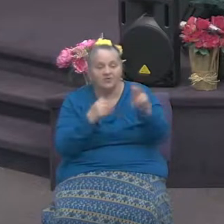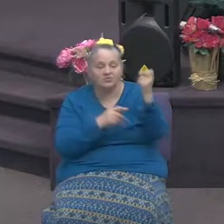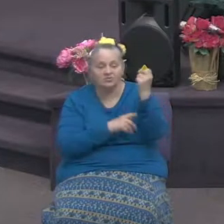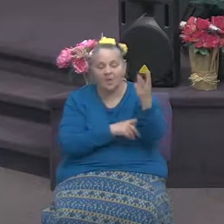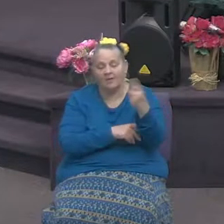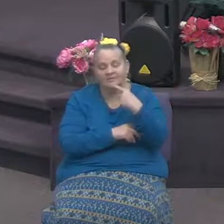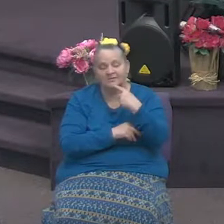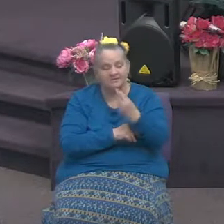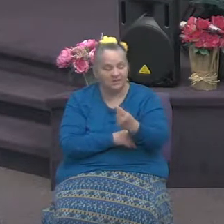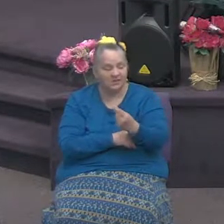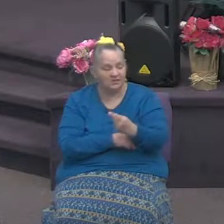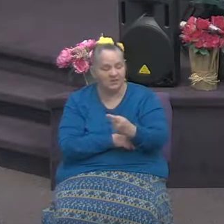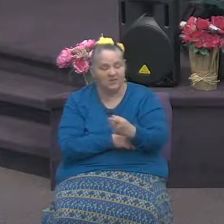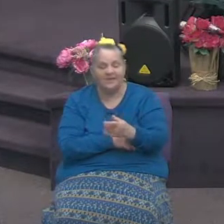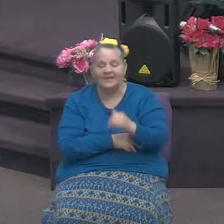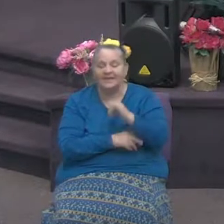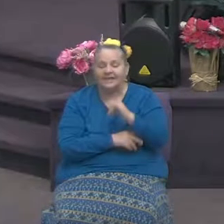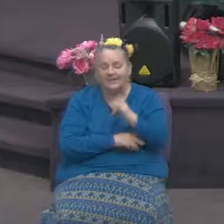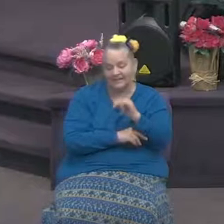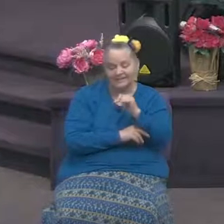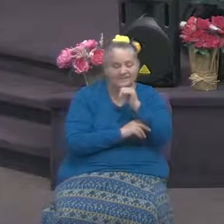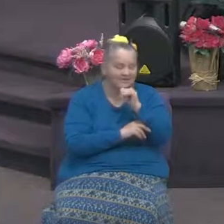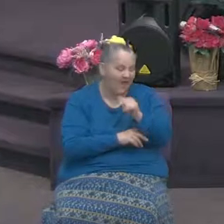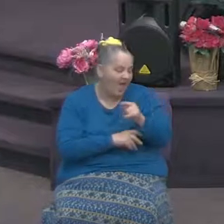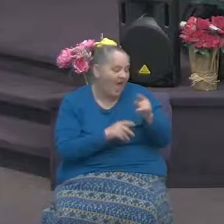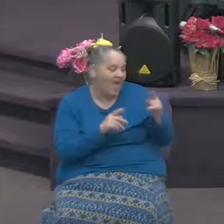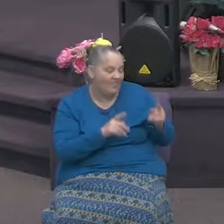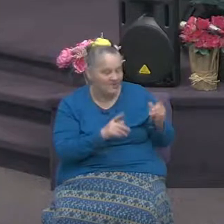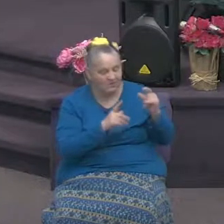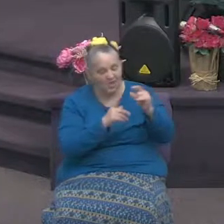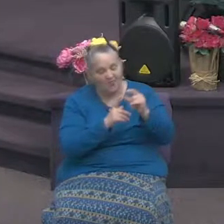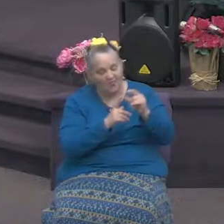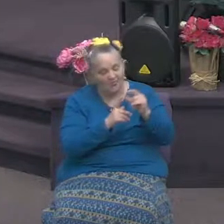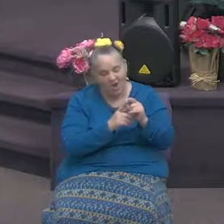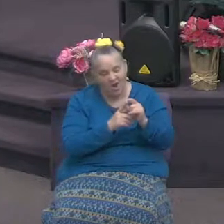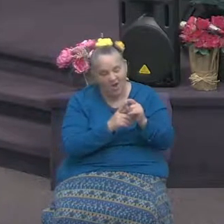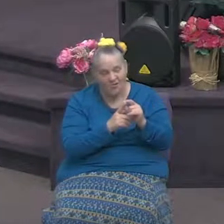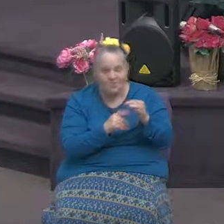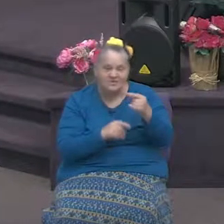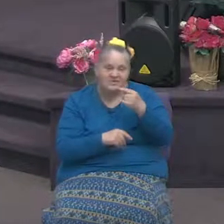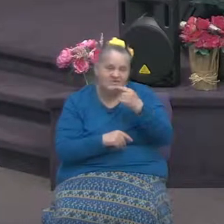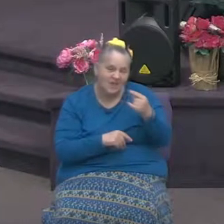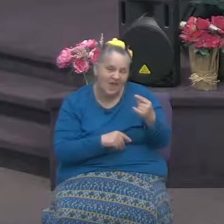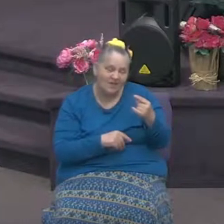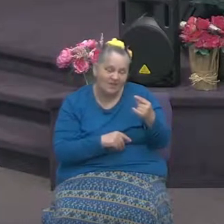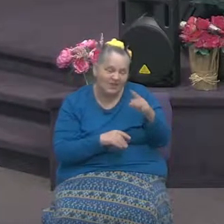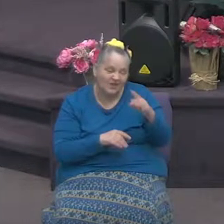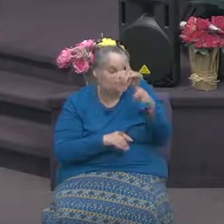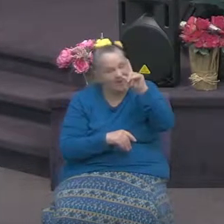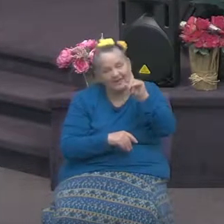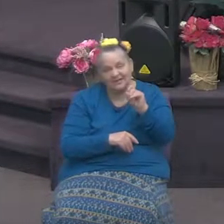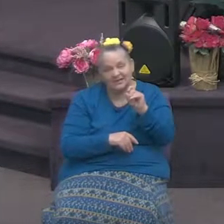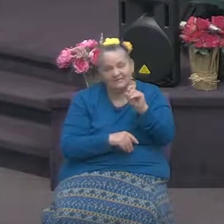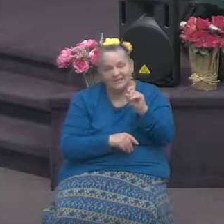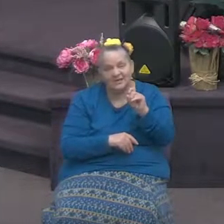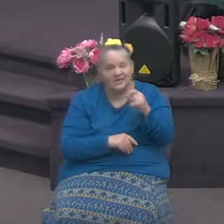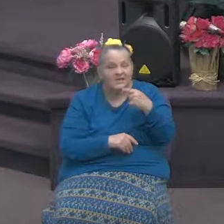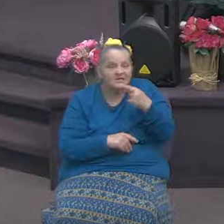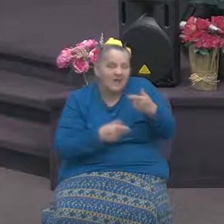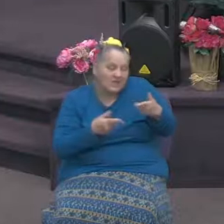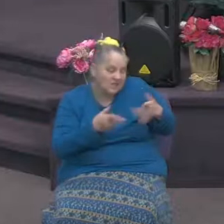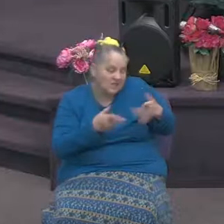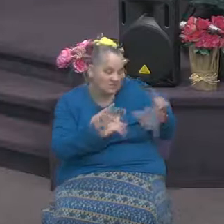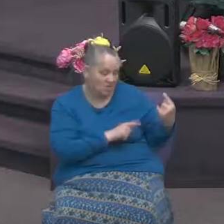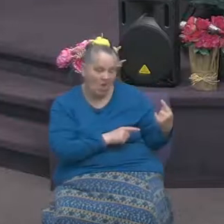12. Is not this the word which we did tell thee in Egypt? Saying, let